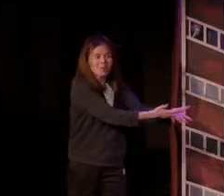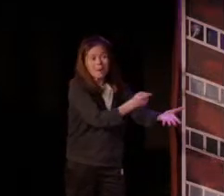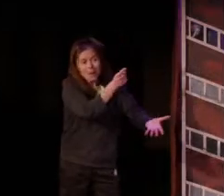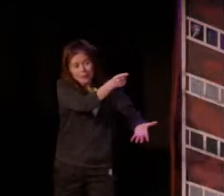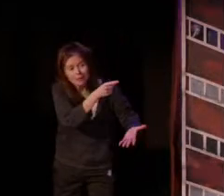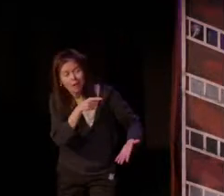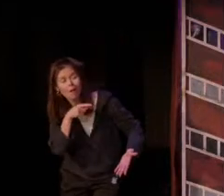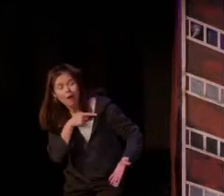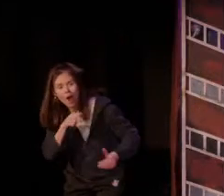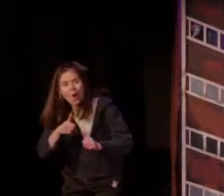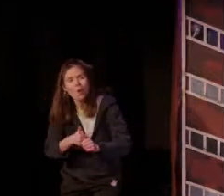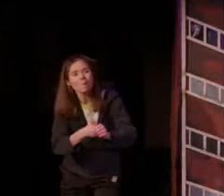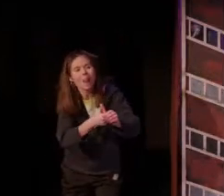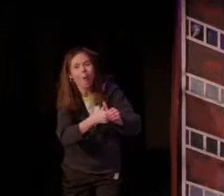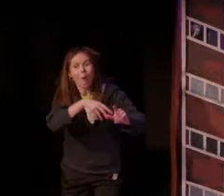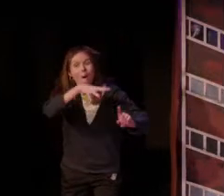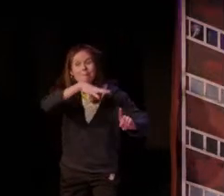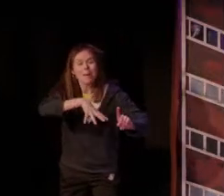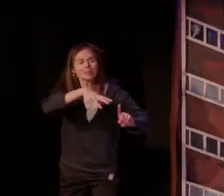Come.